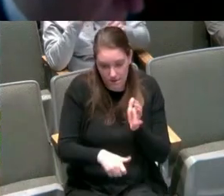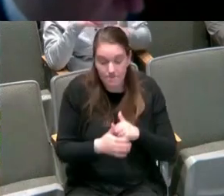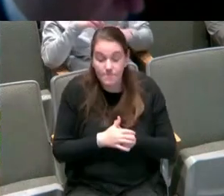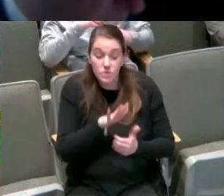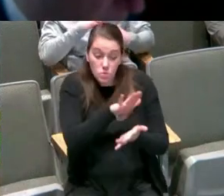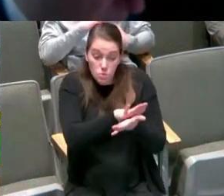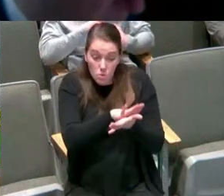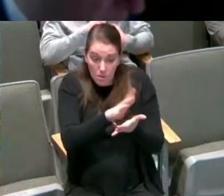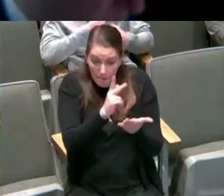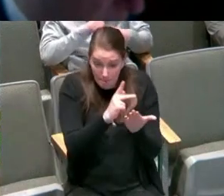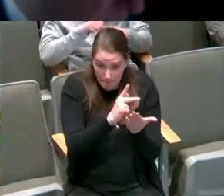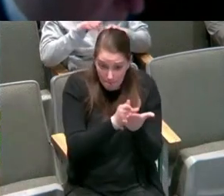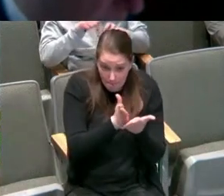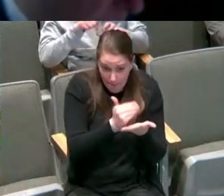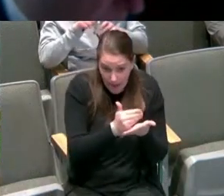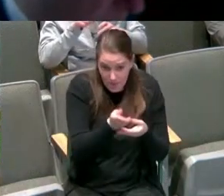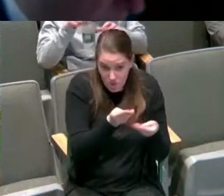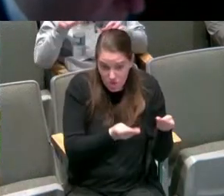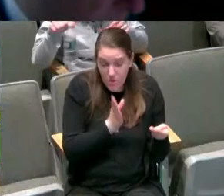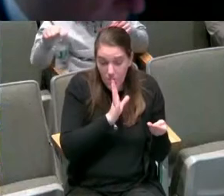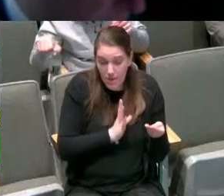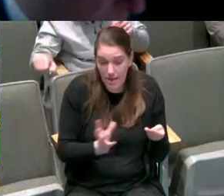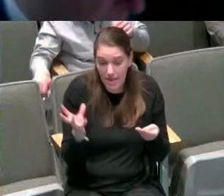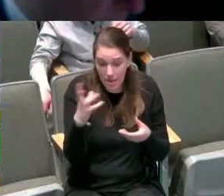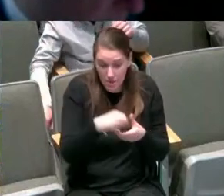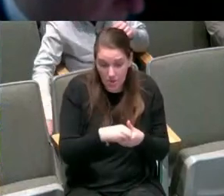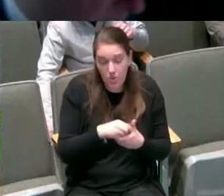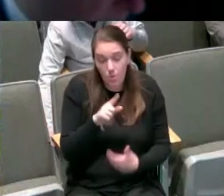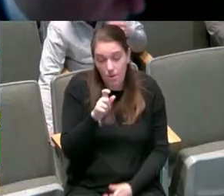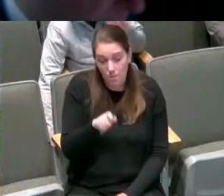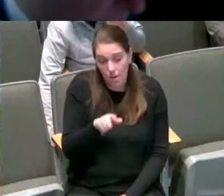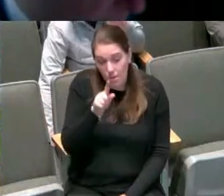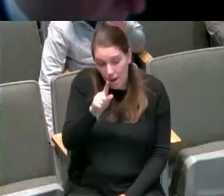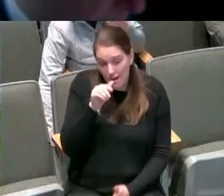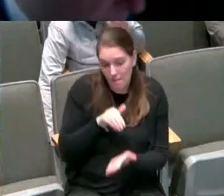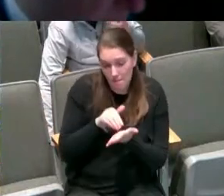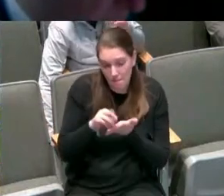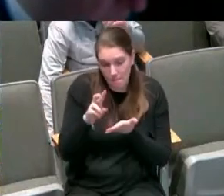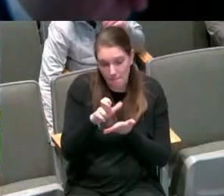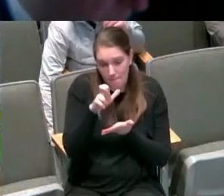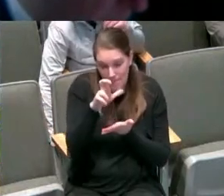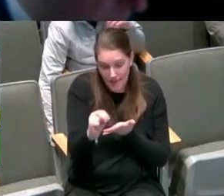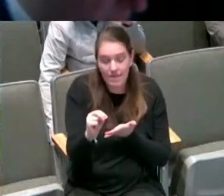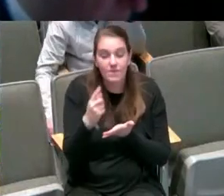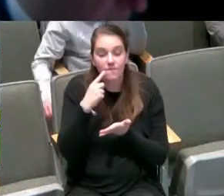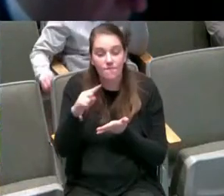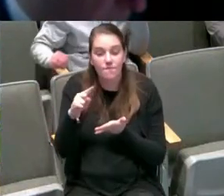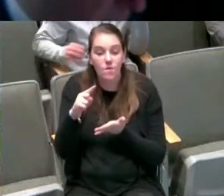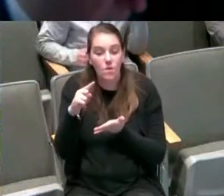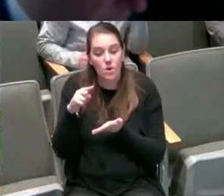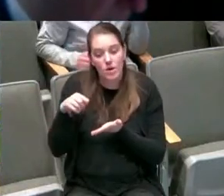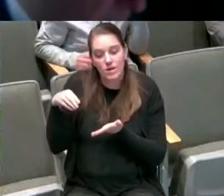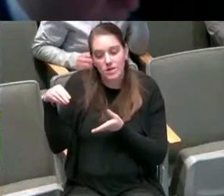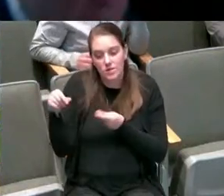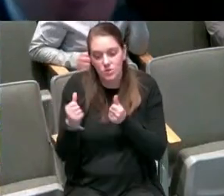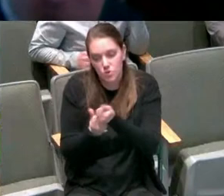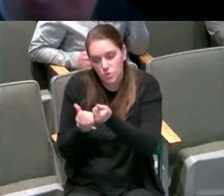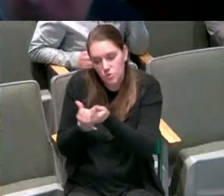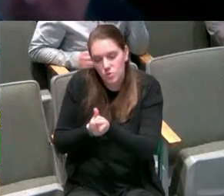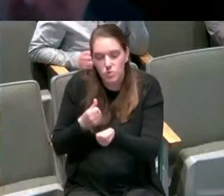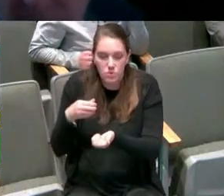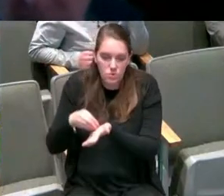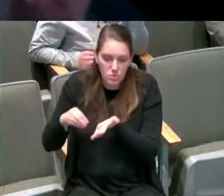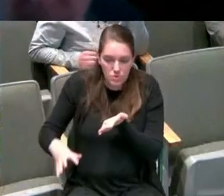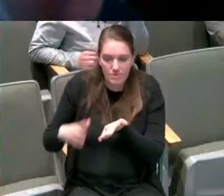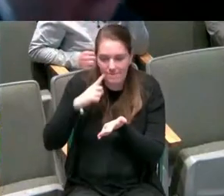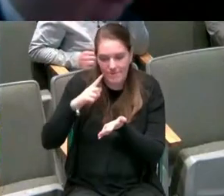an additional 1.1 million dollars in article 11 to support tuition for special education students who are placed in programs outside